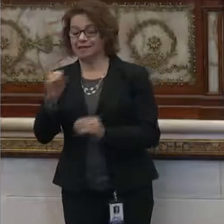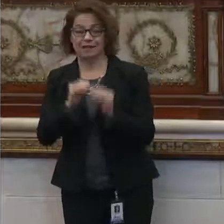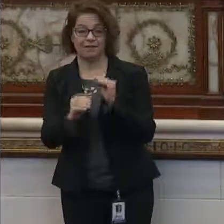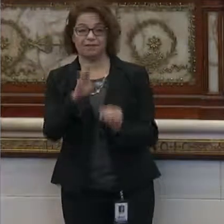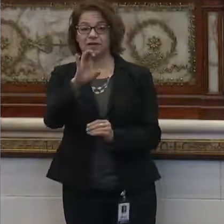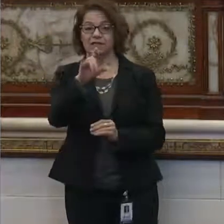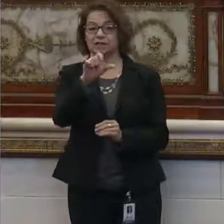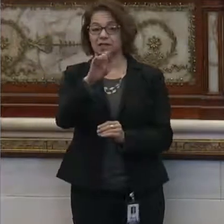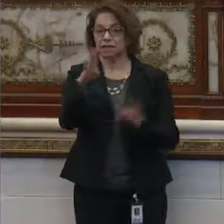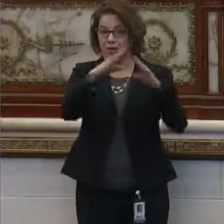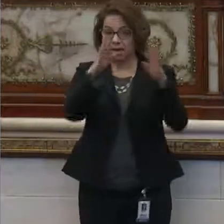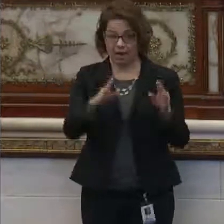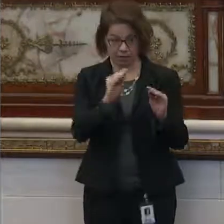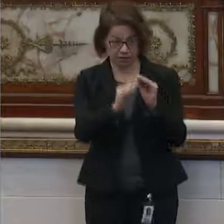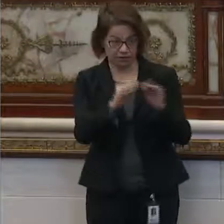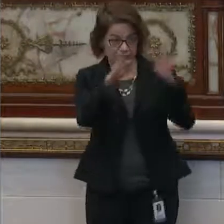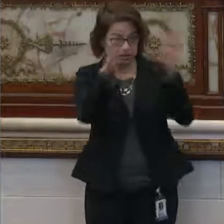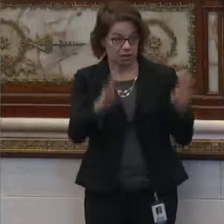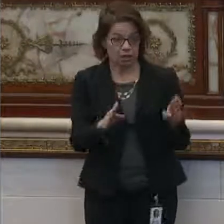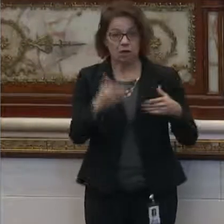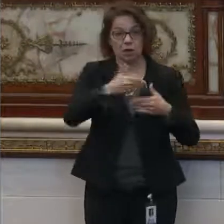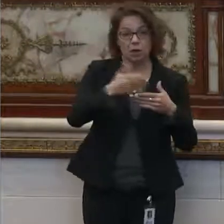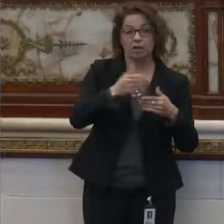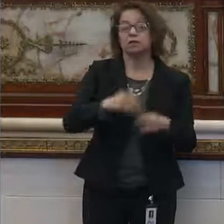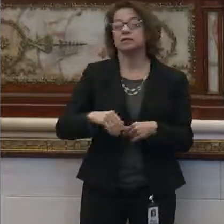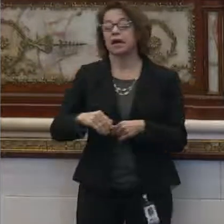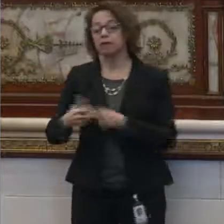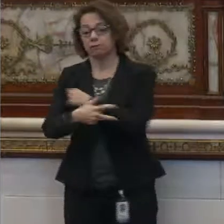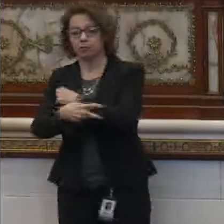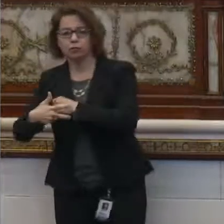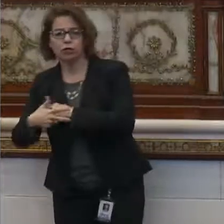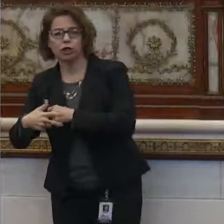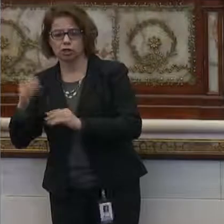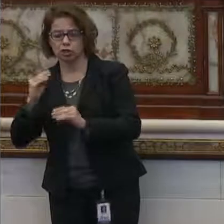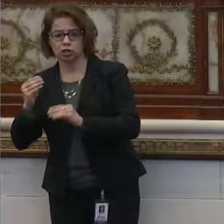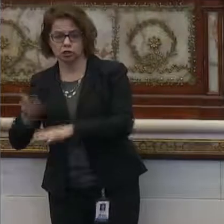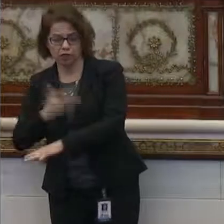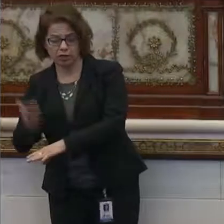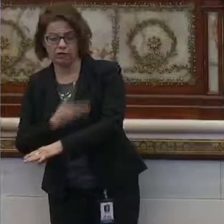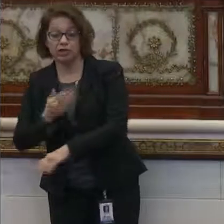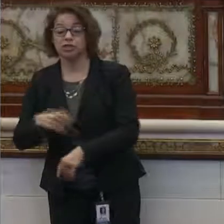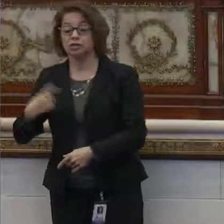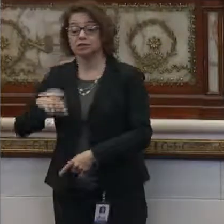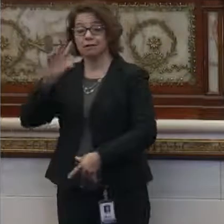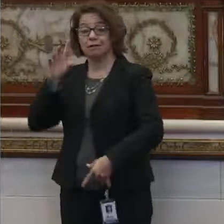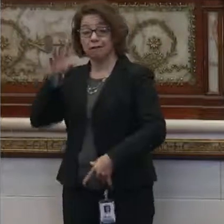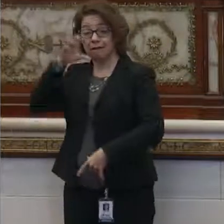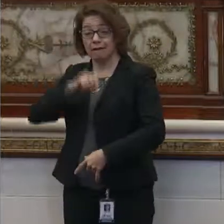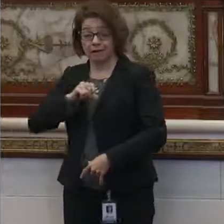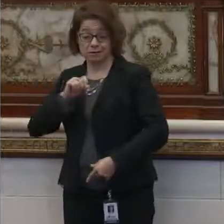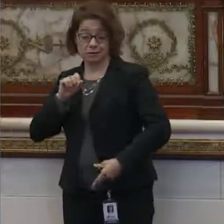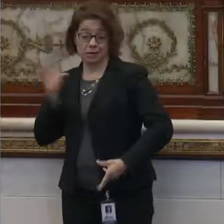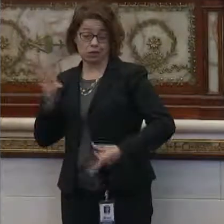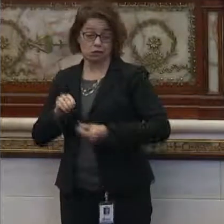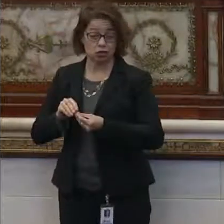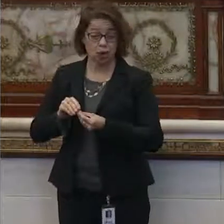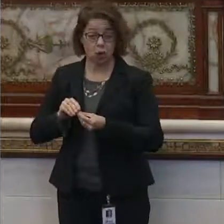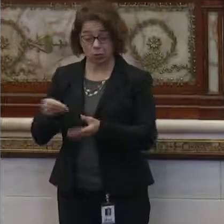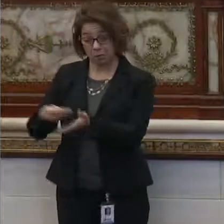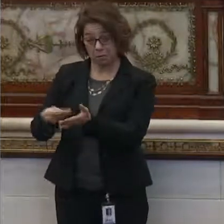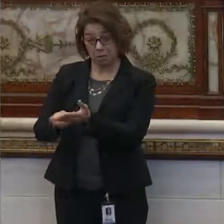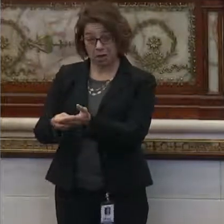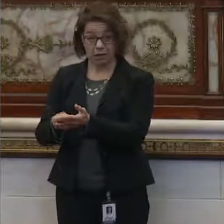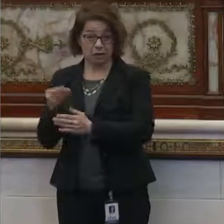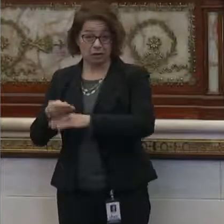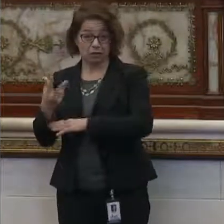window repairs, as well as course bridge renovations. First Tee estimates that their total capital spending over the next 3 to 4 years